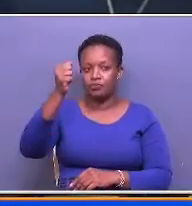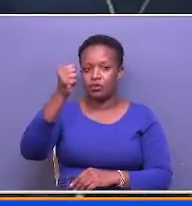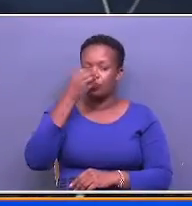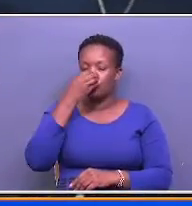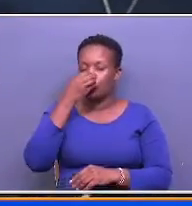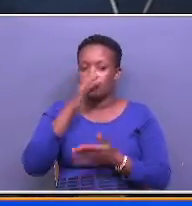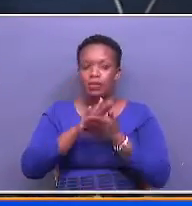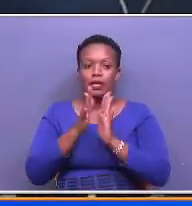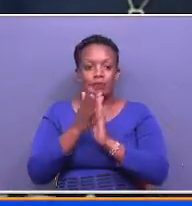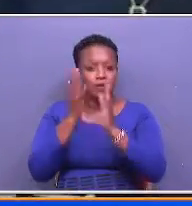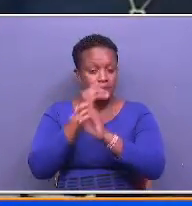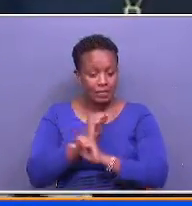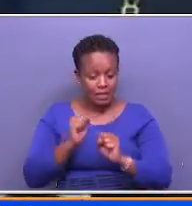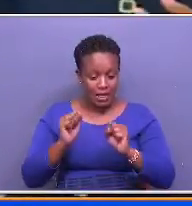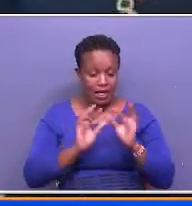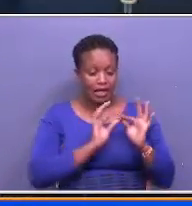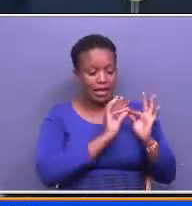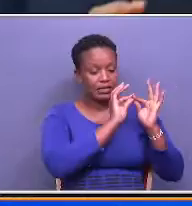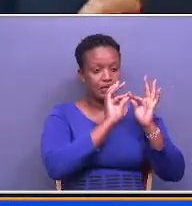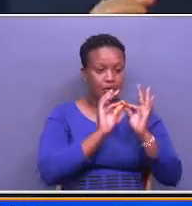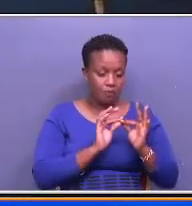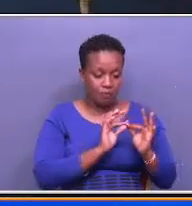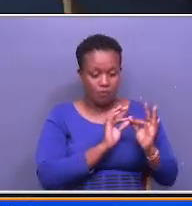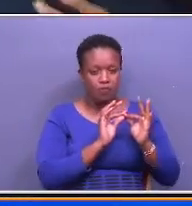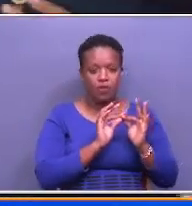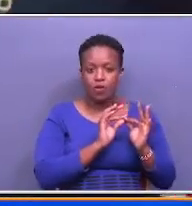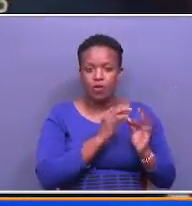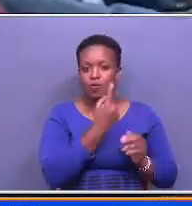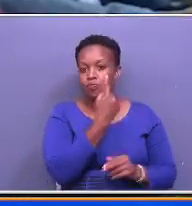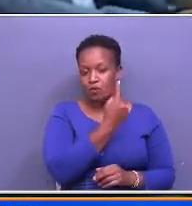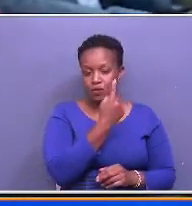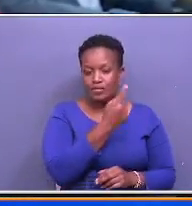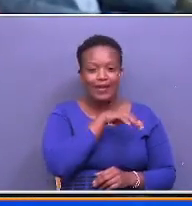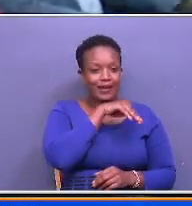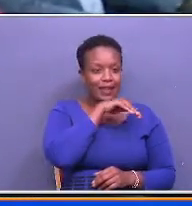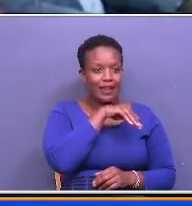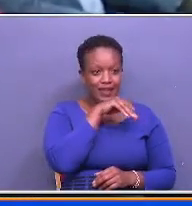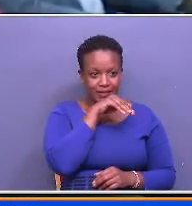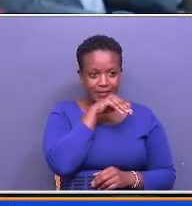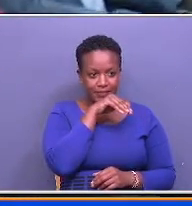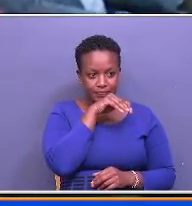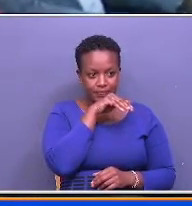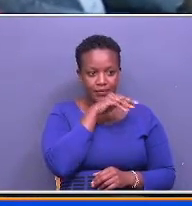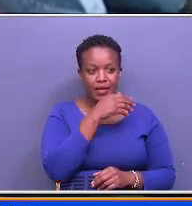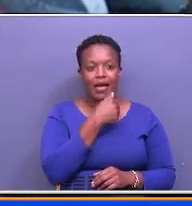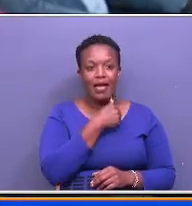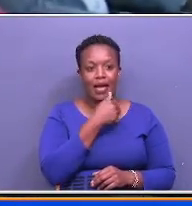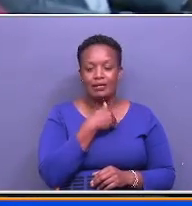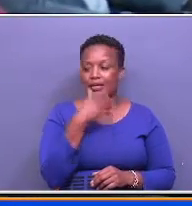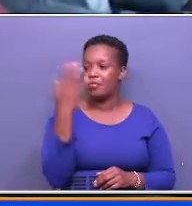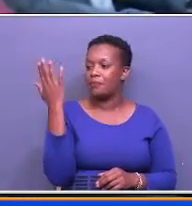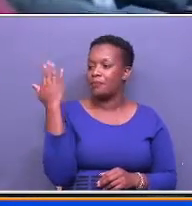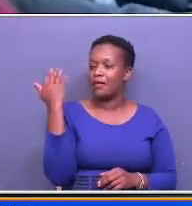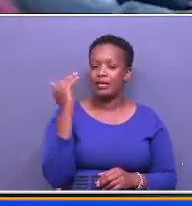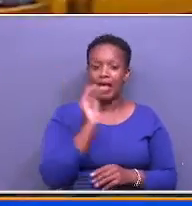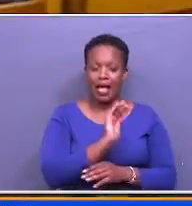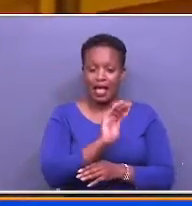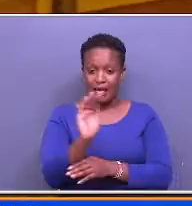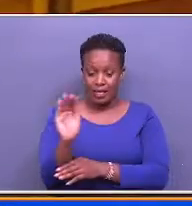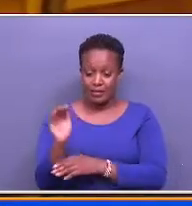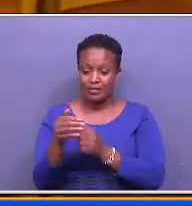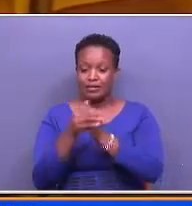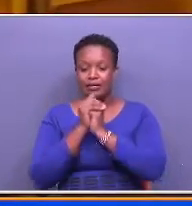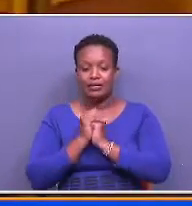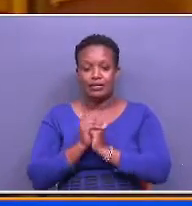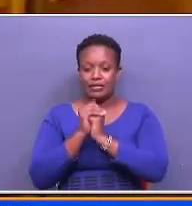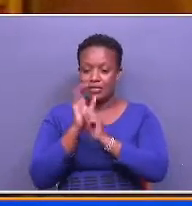presidency. Azimio la Umoja One Kenya presidential aspirant Raila Odinga has in the recent past asked religious leaders to